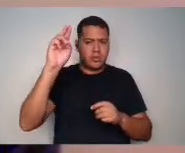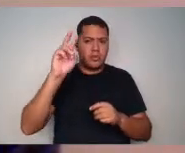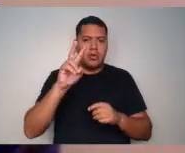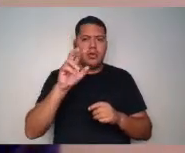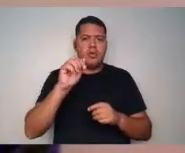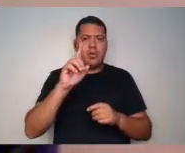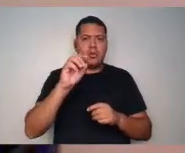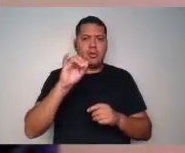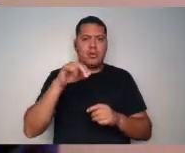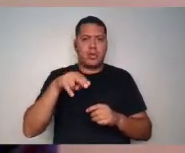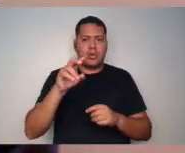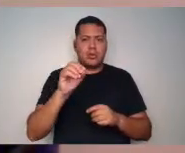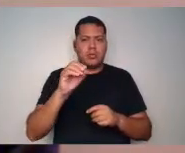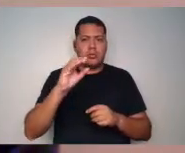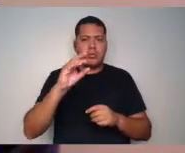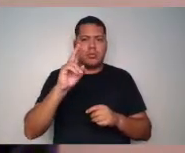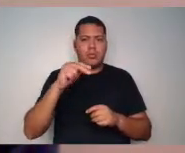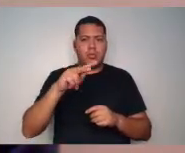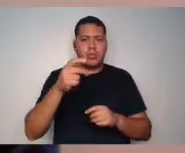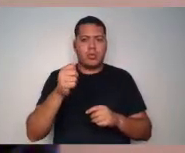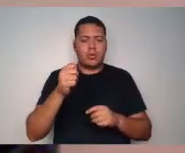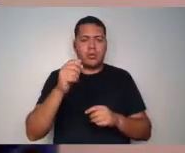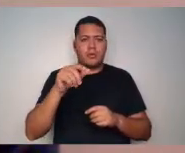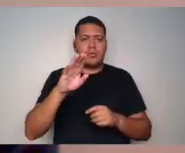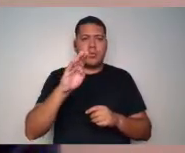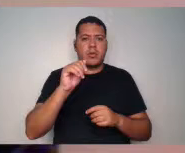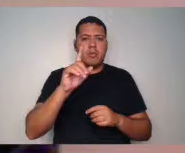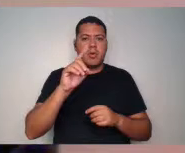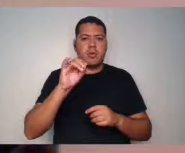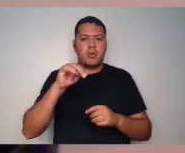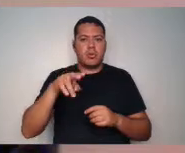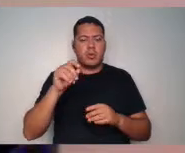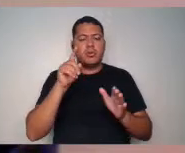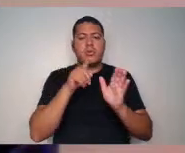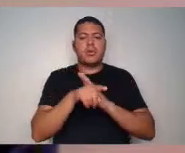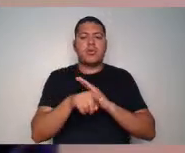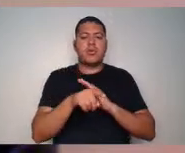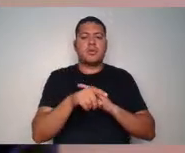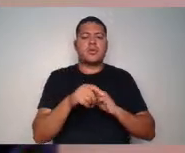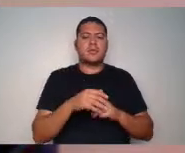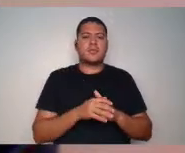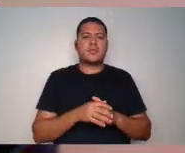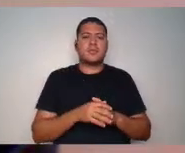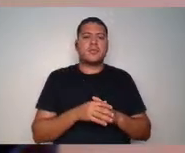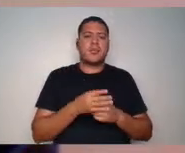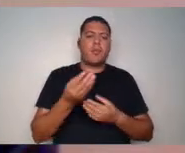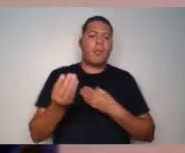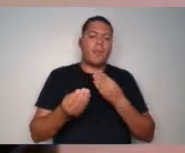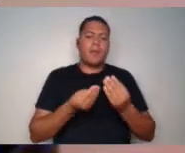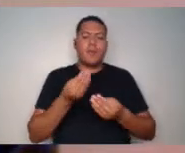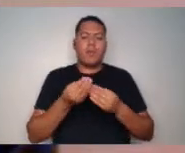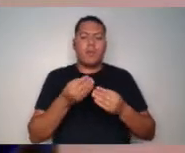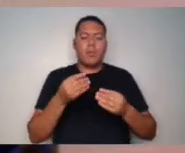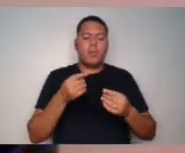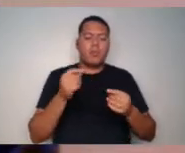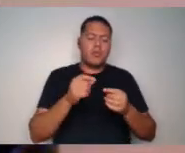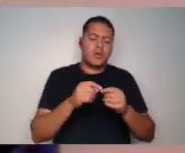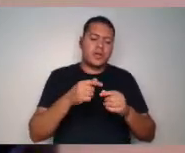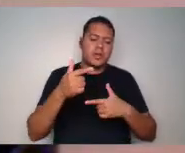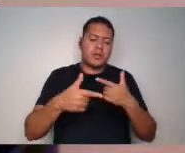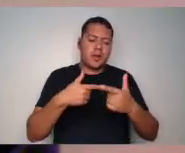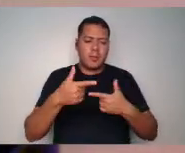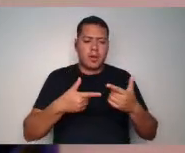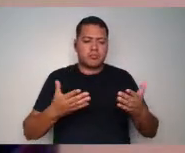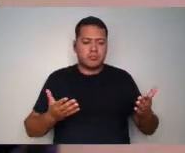And the first one was Mr. Valdoino Cunha. And he says, the new ways of